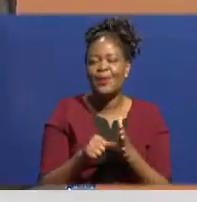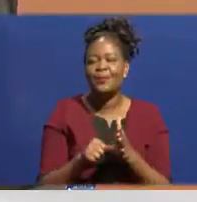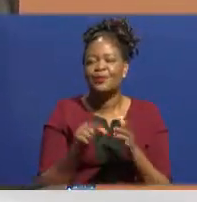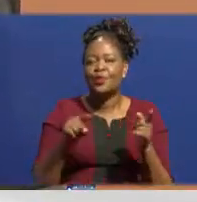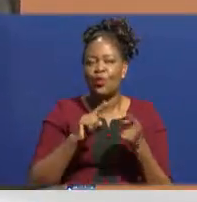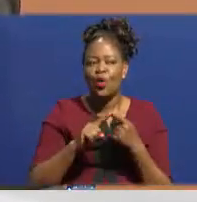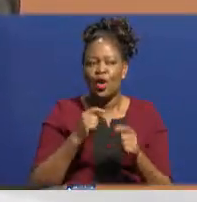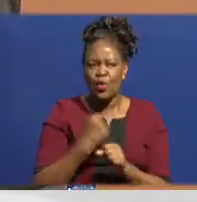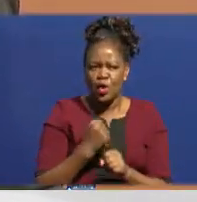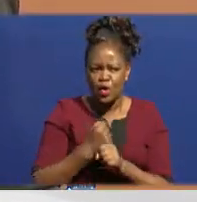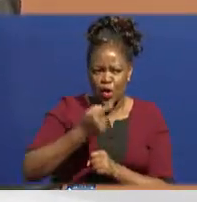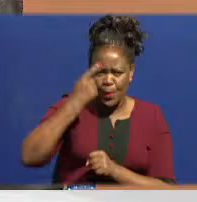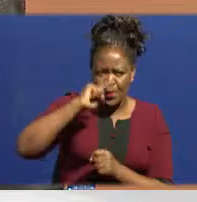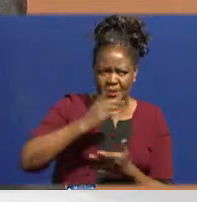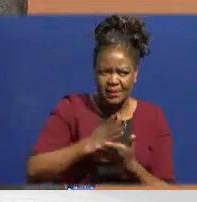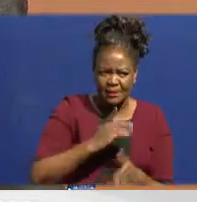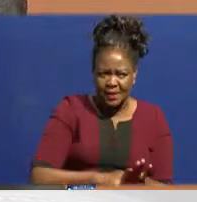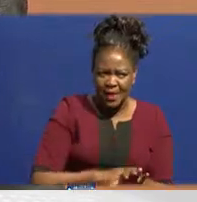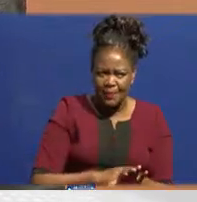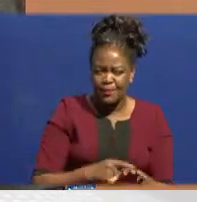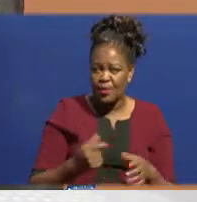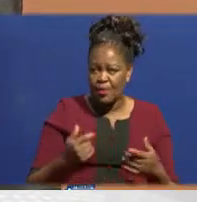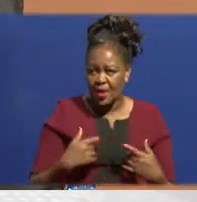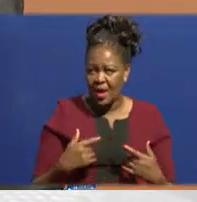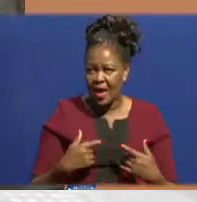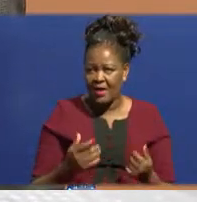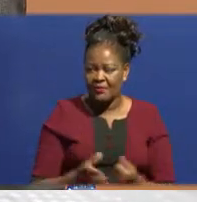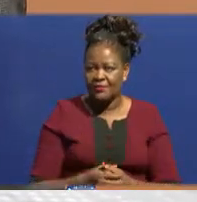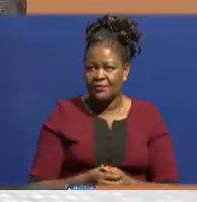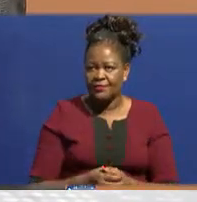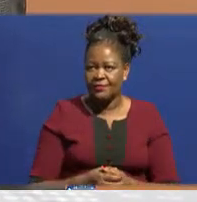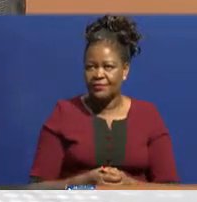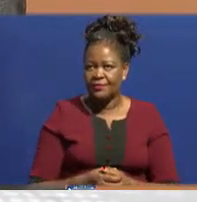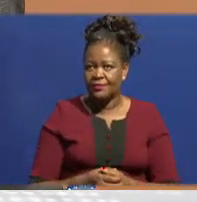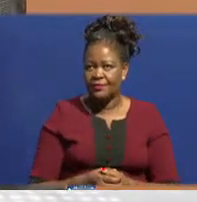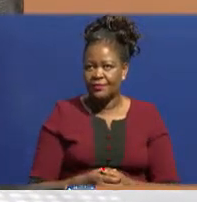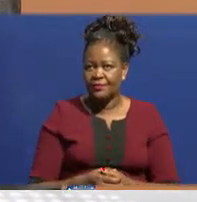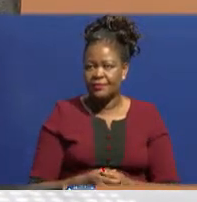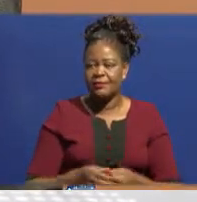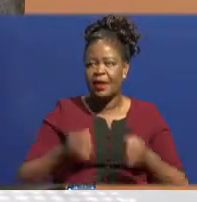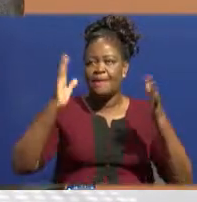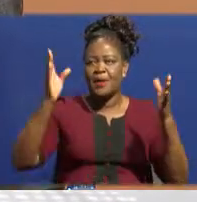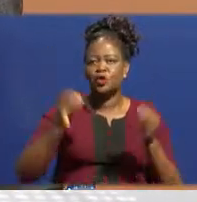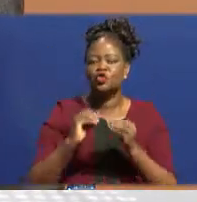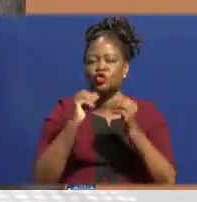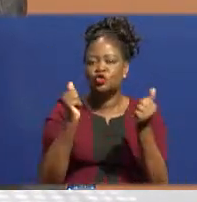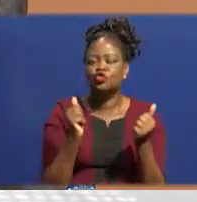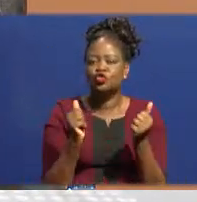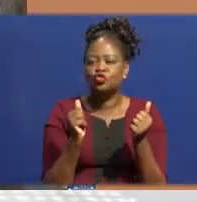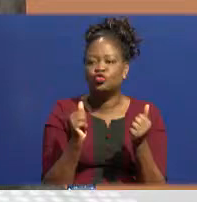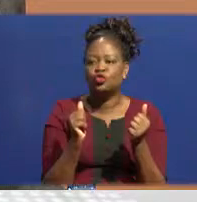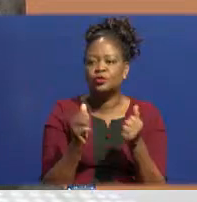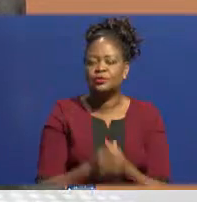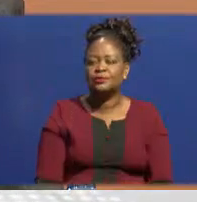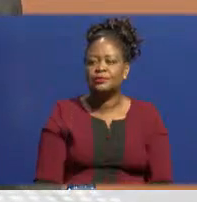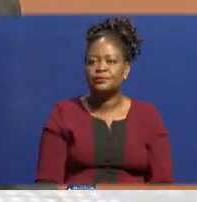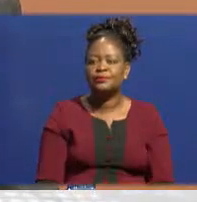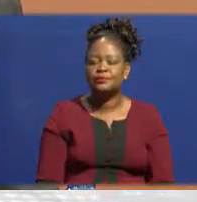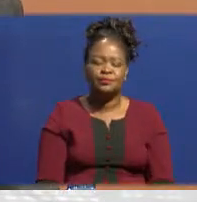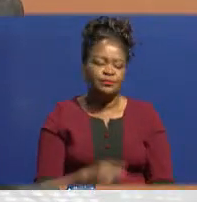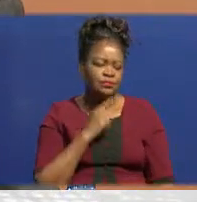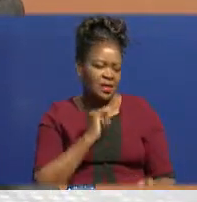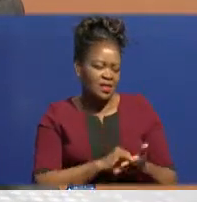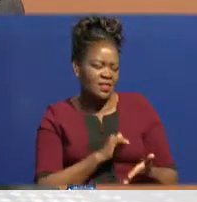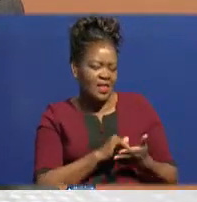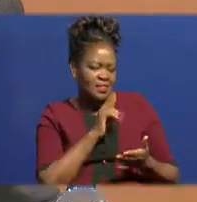when we do policy, sometimes we have a knee-jerk solution. In political science... Are you saying that maybe